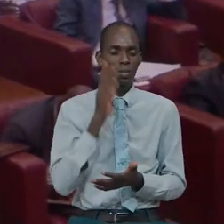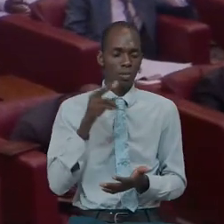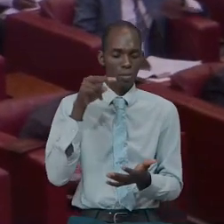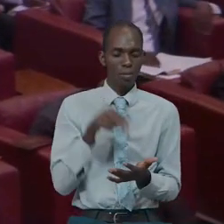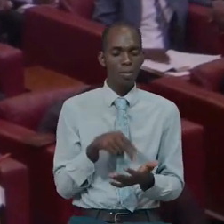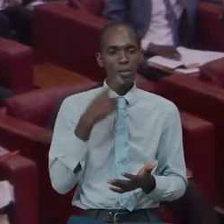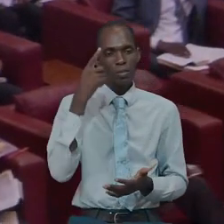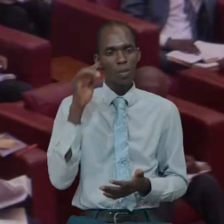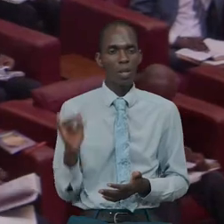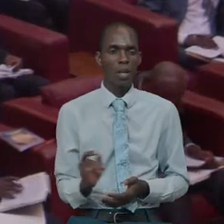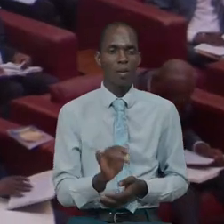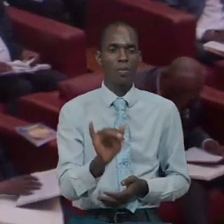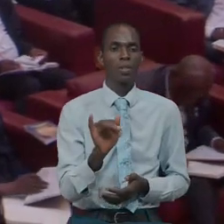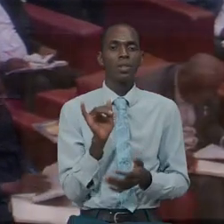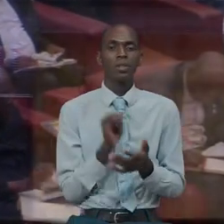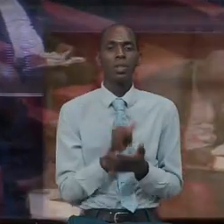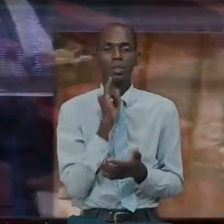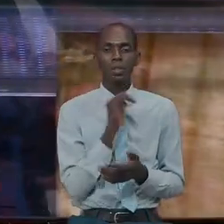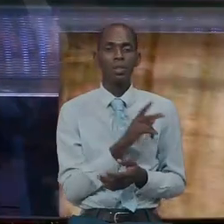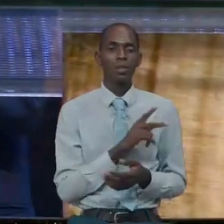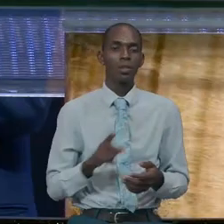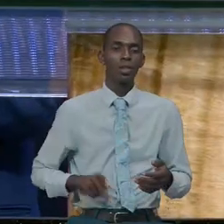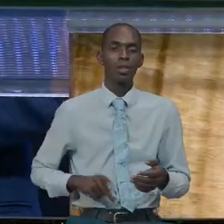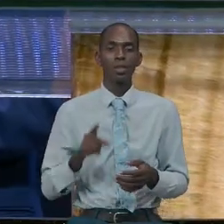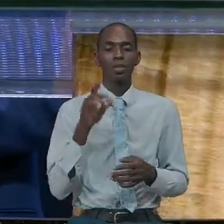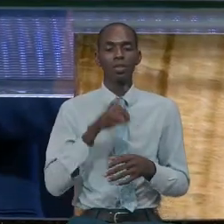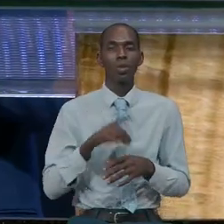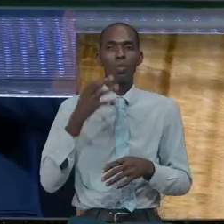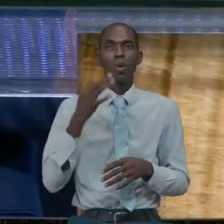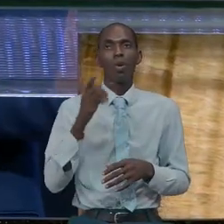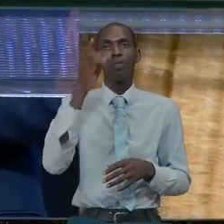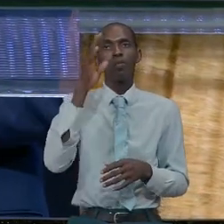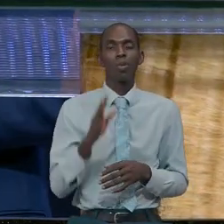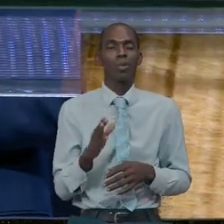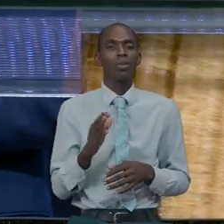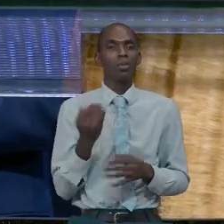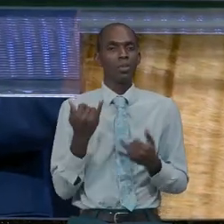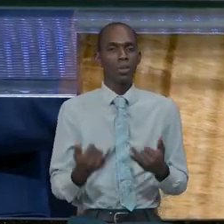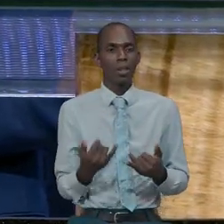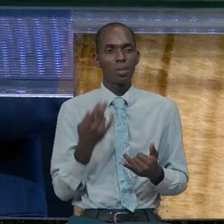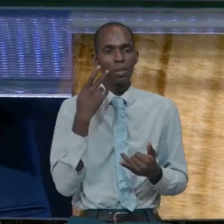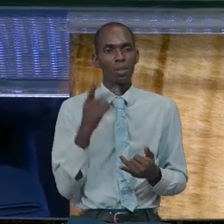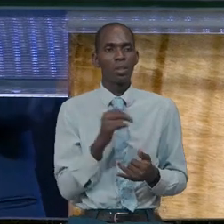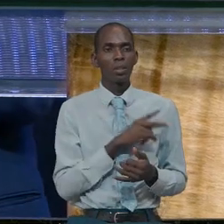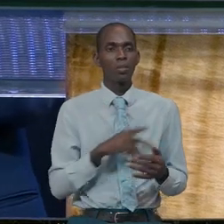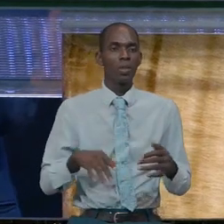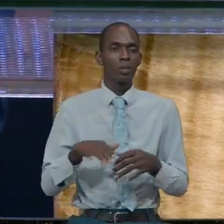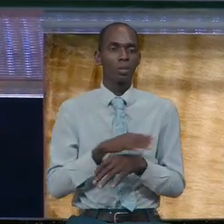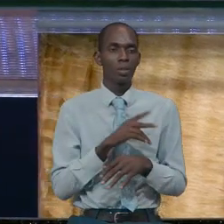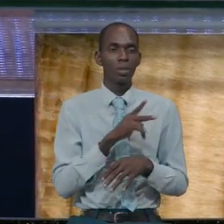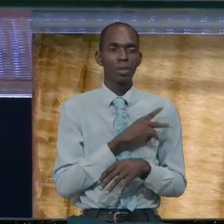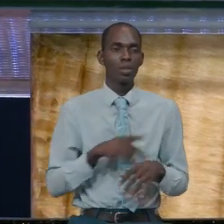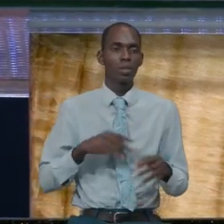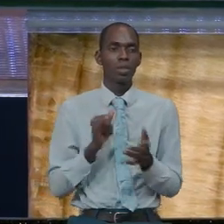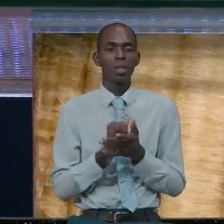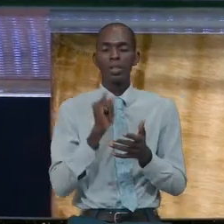forever. That's the kingdom, the divine kingdom that is wielded by the majesty of the Lord,